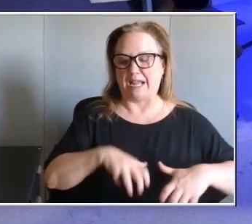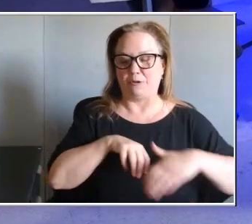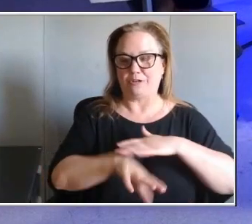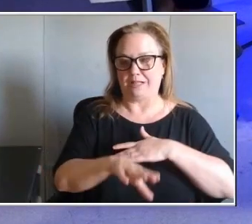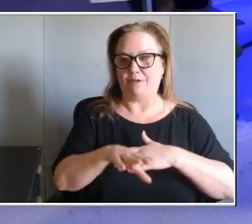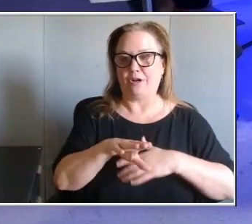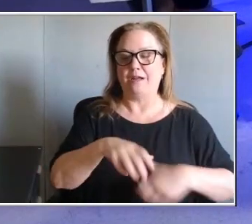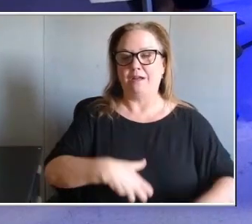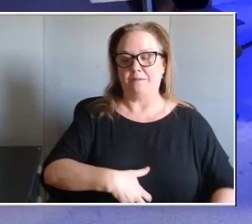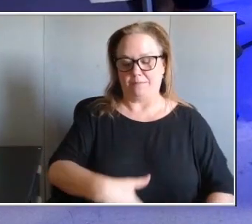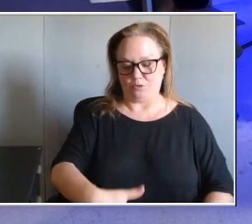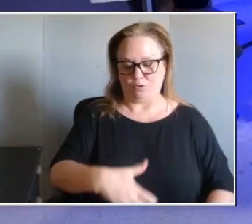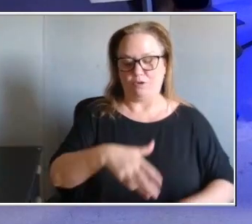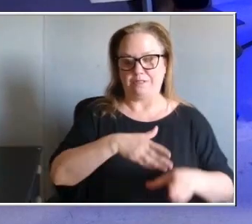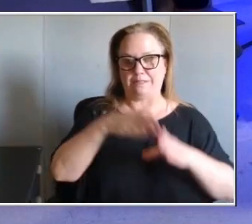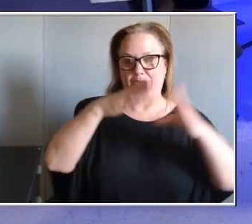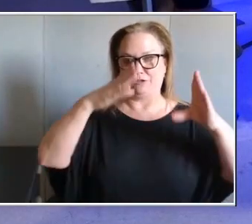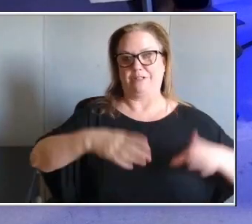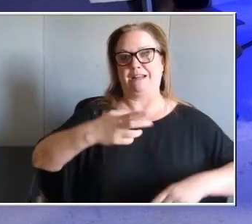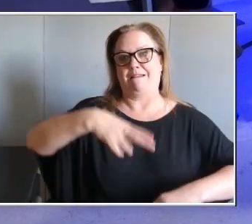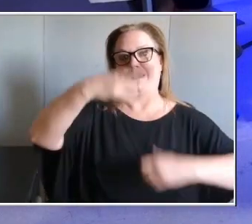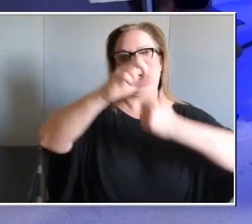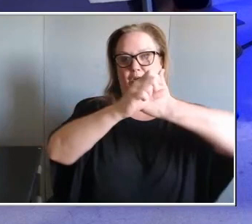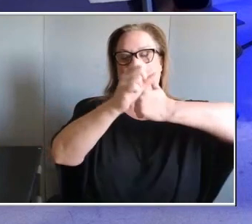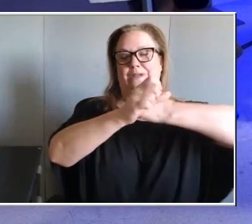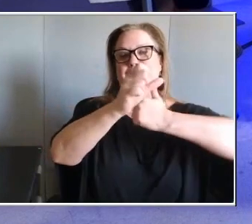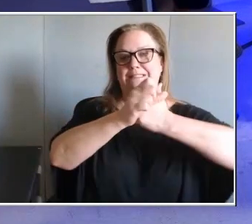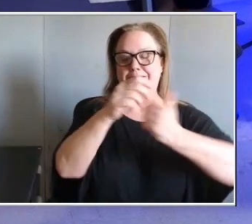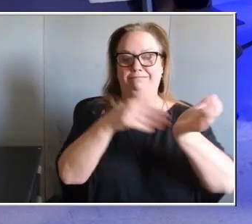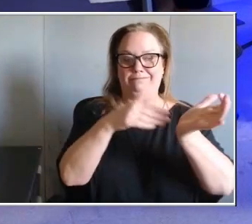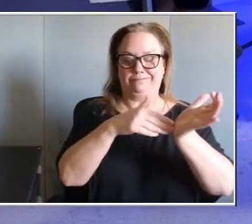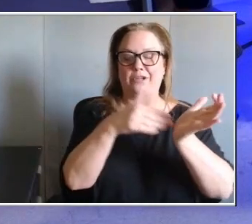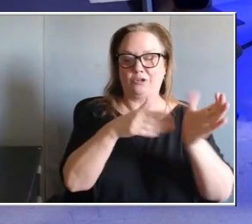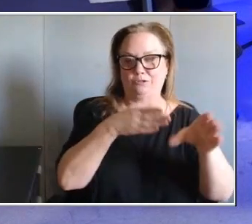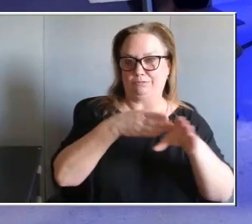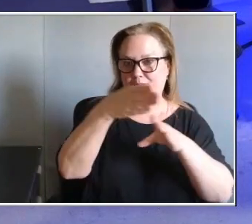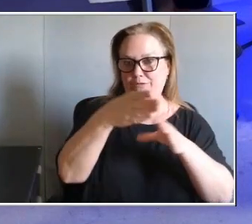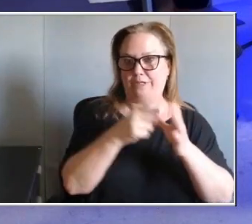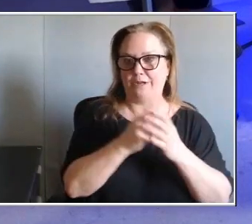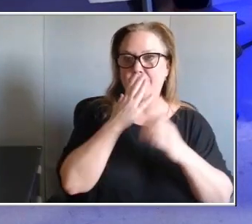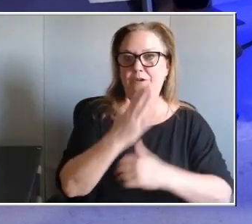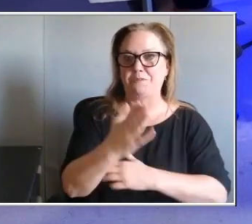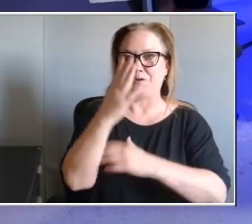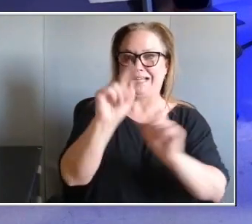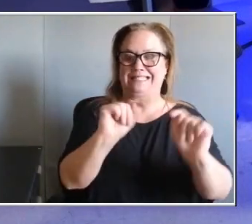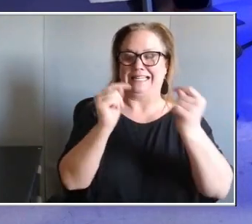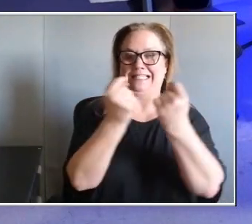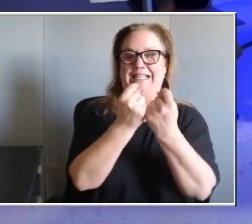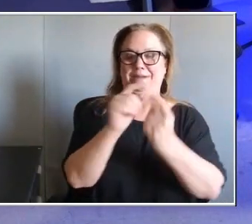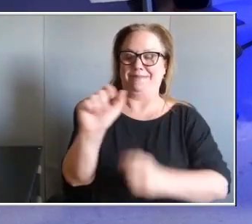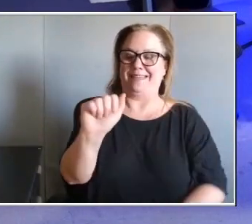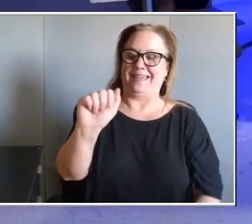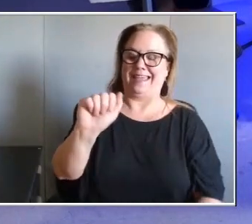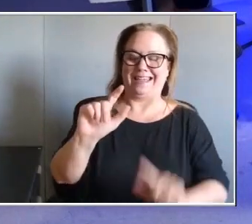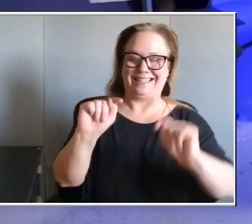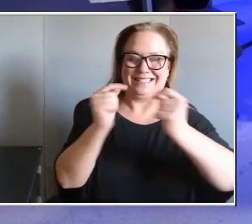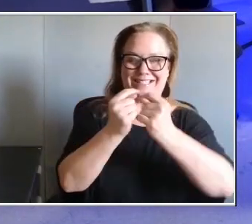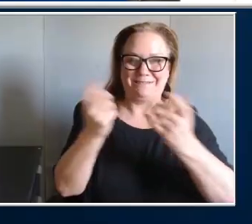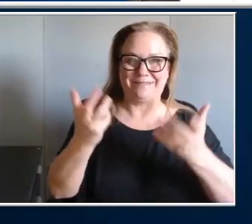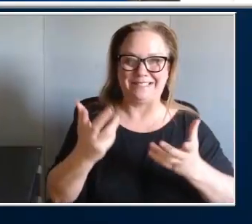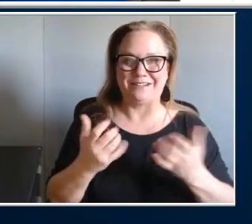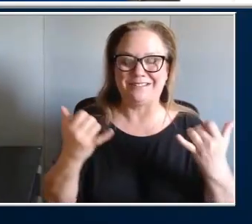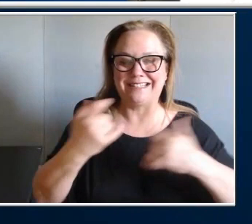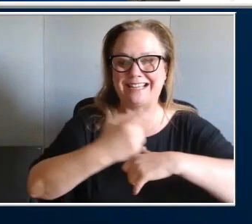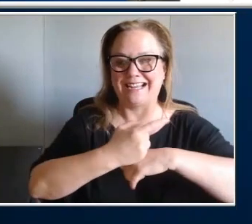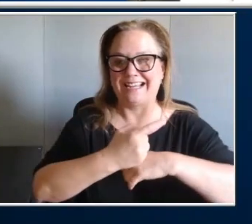specialist, and a high-risk pregnancy physician, is also here with us this morning. Good morning. This is a team. This is the A-team here today. Importantly, we're